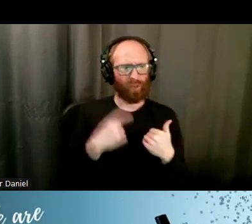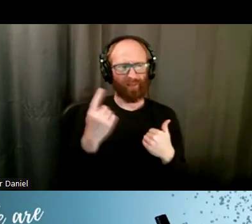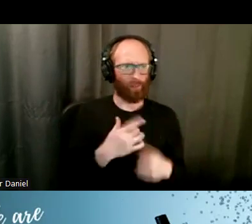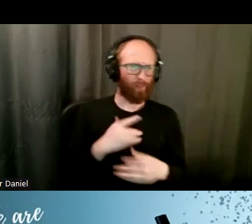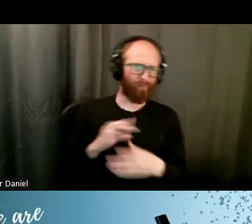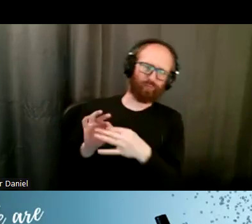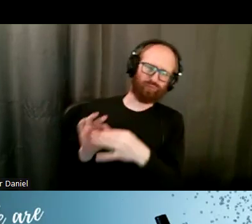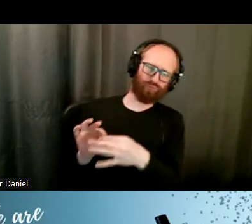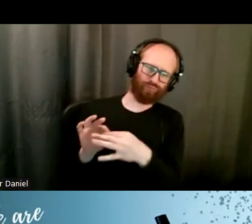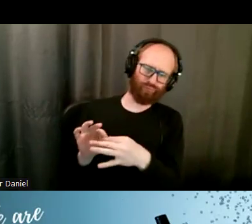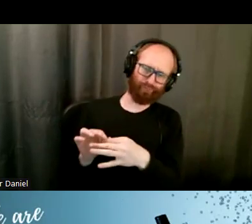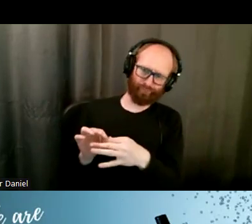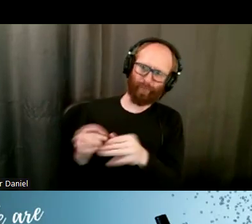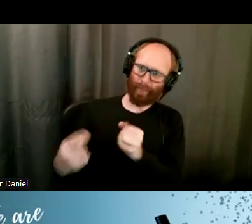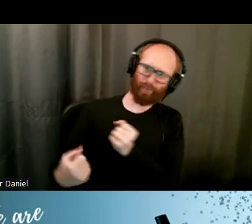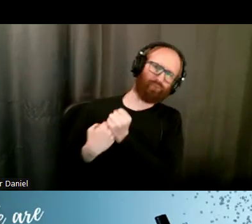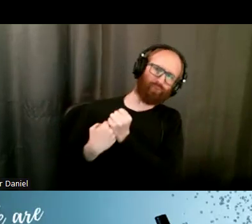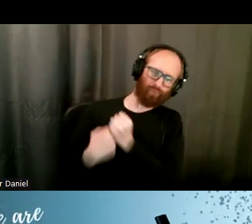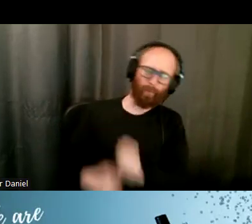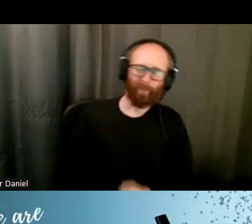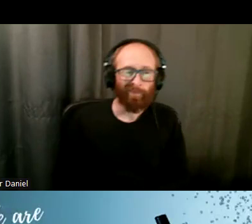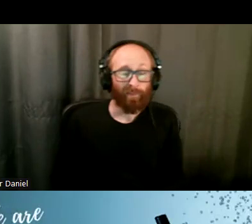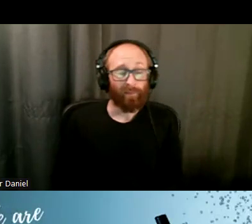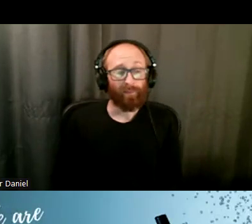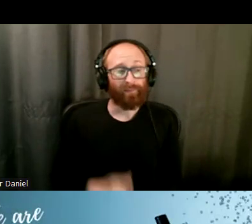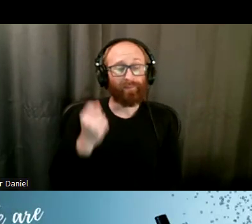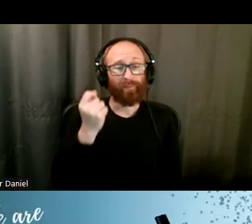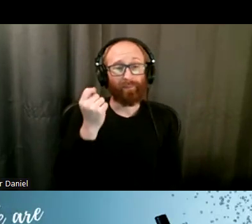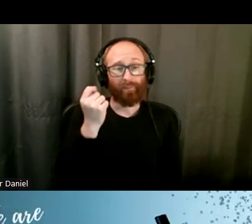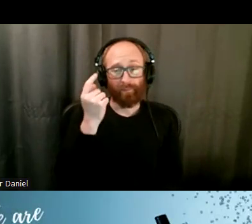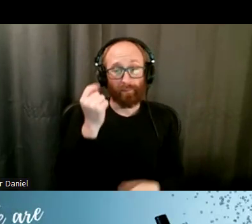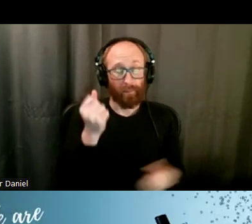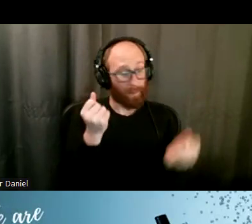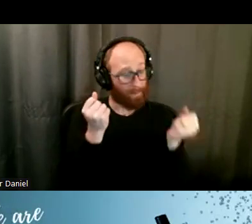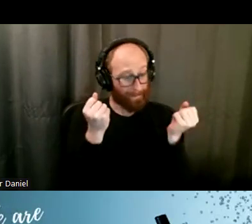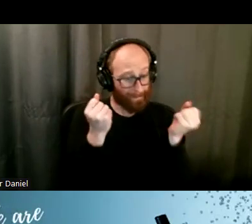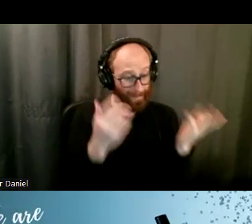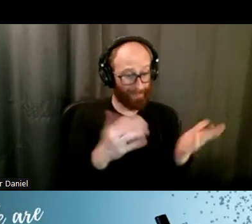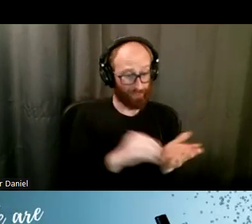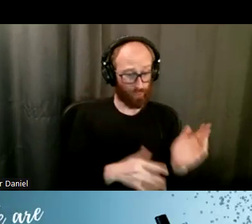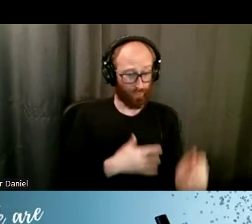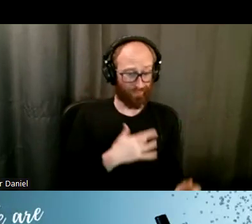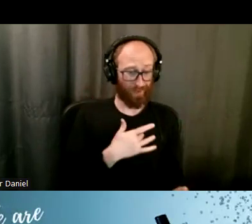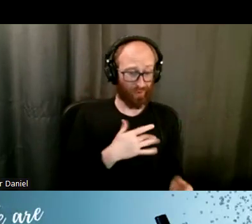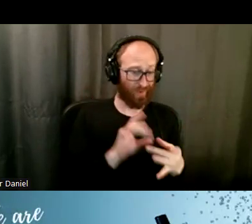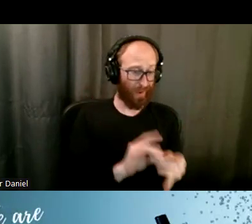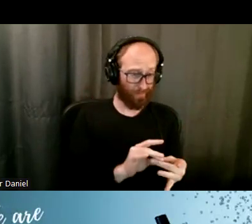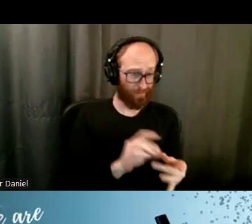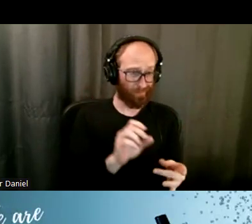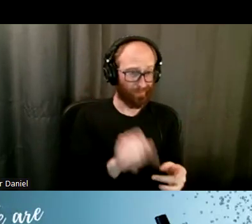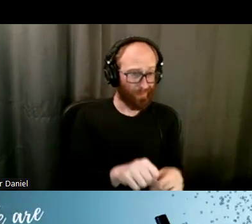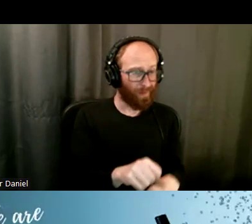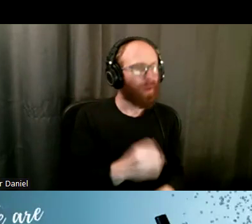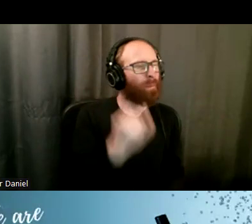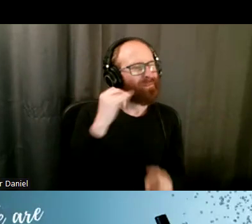support them. However, despite many students feeling connected, if you look at the chart on the right,